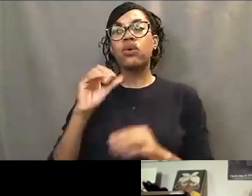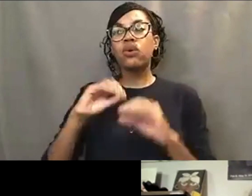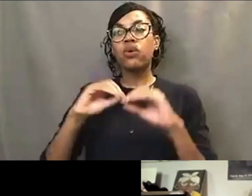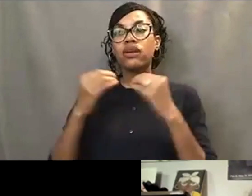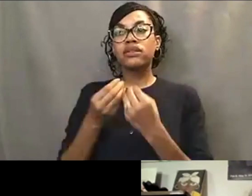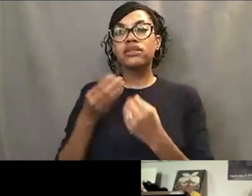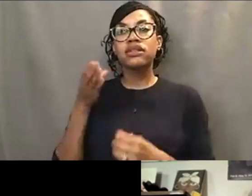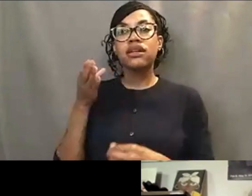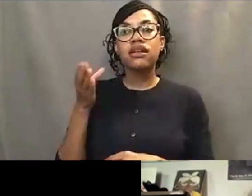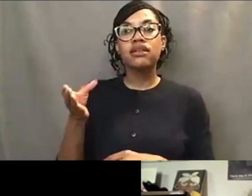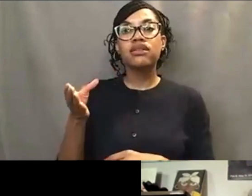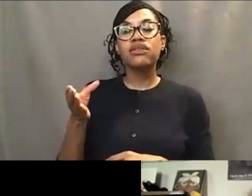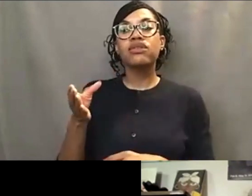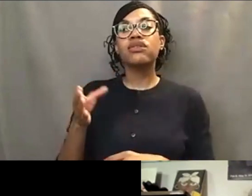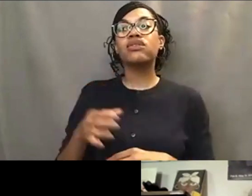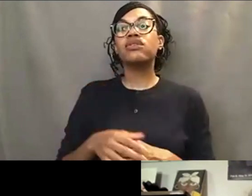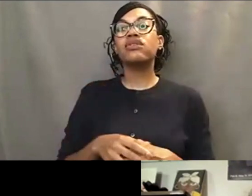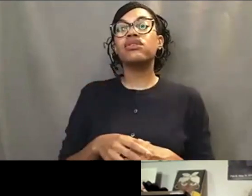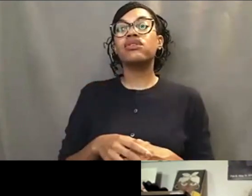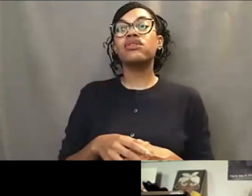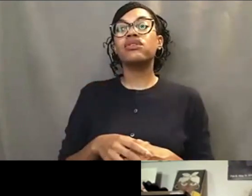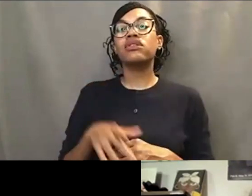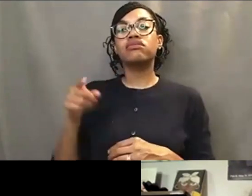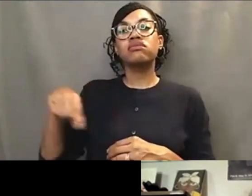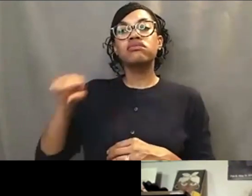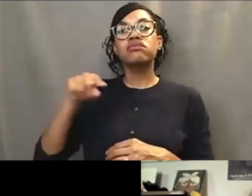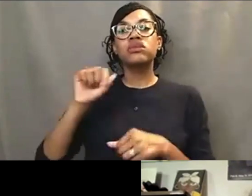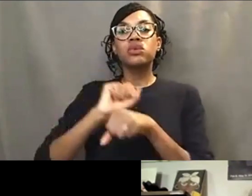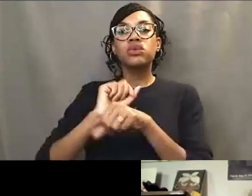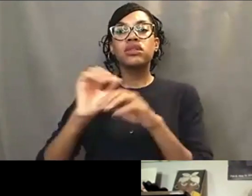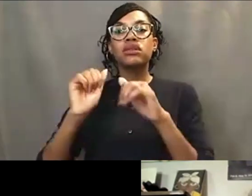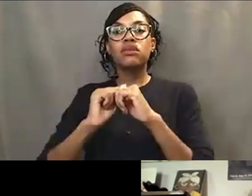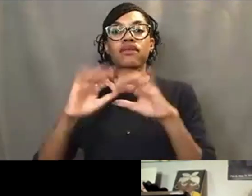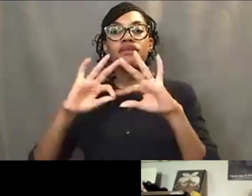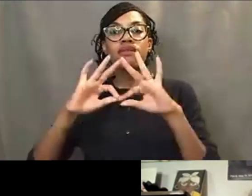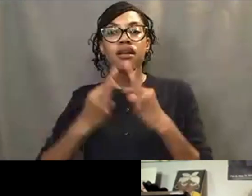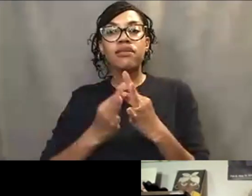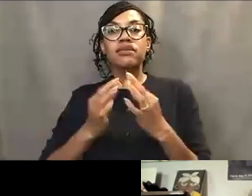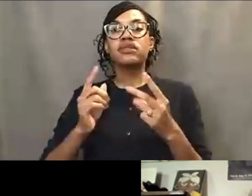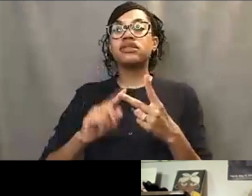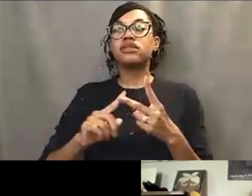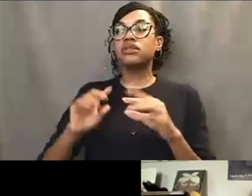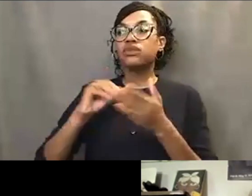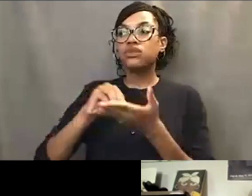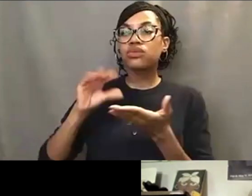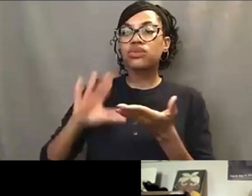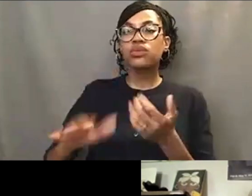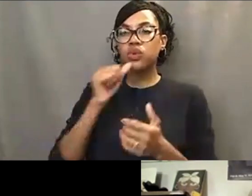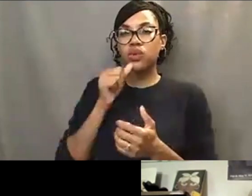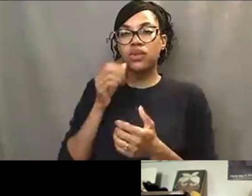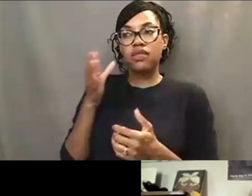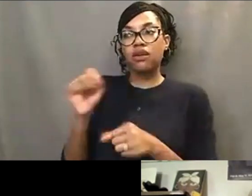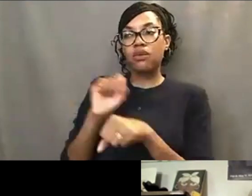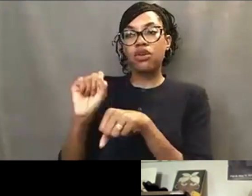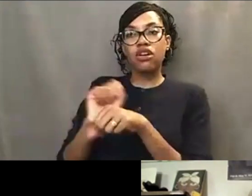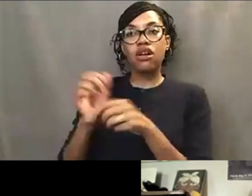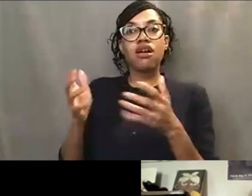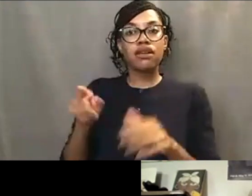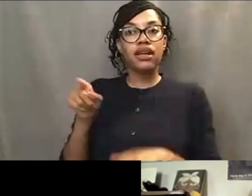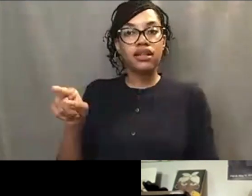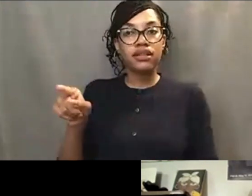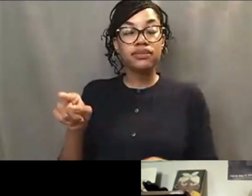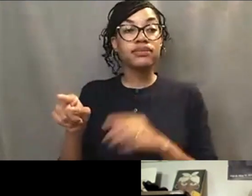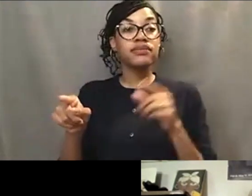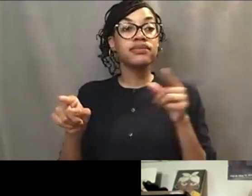are working with the families and the students and our fellow employees in